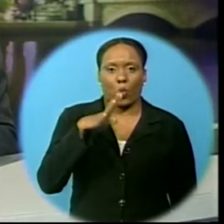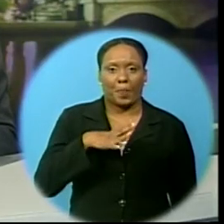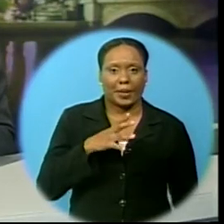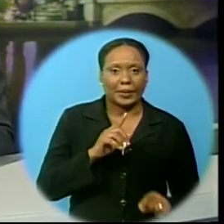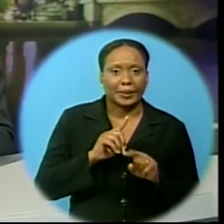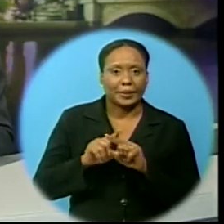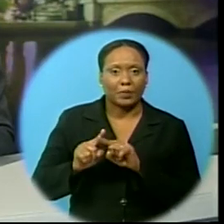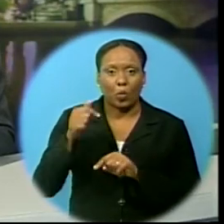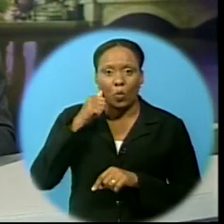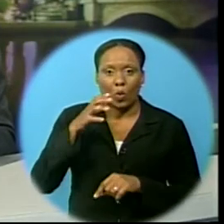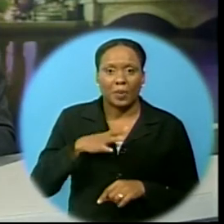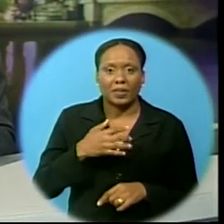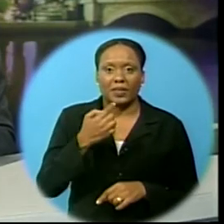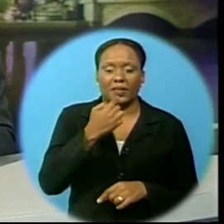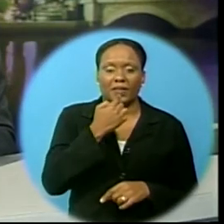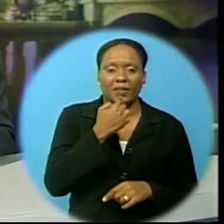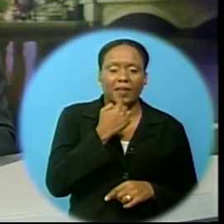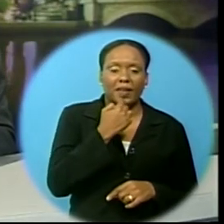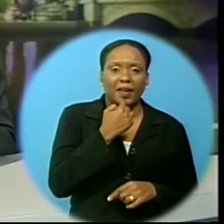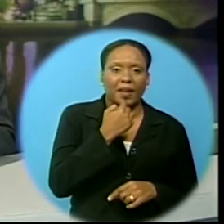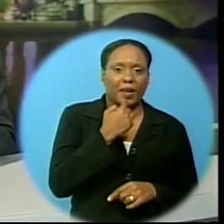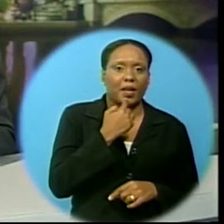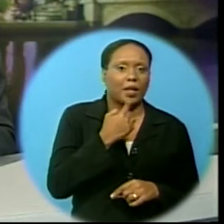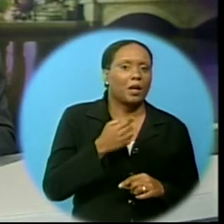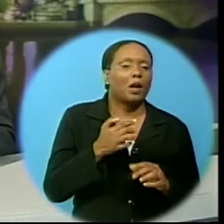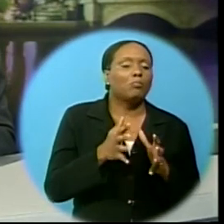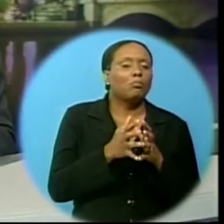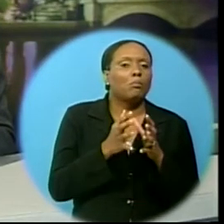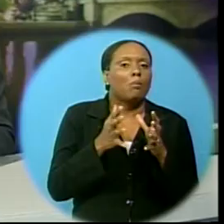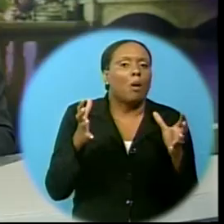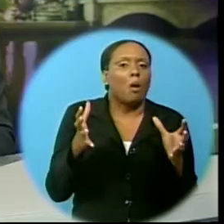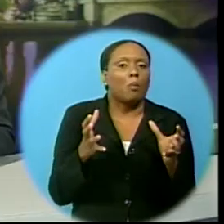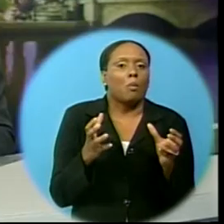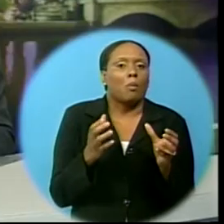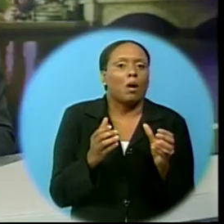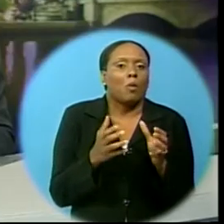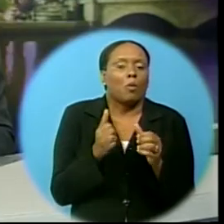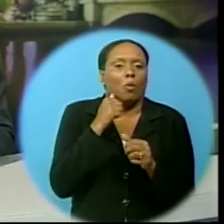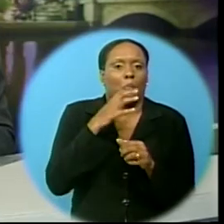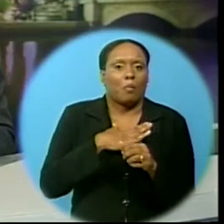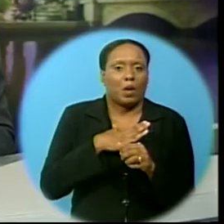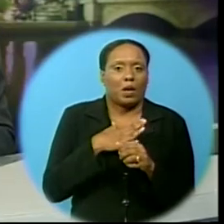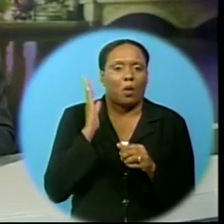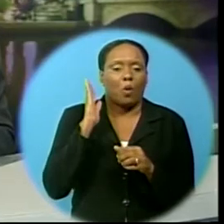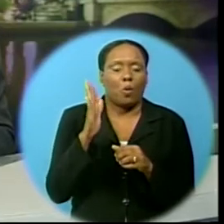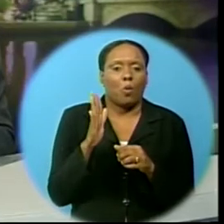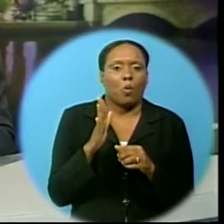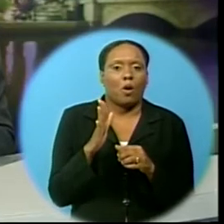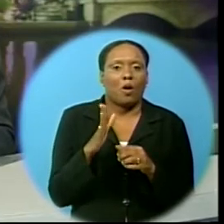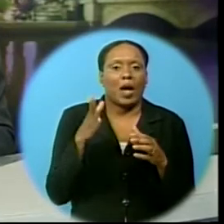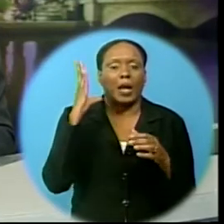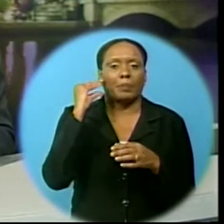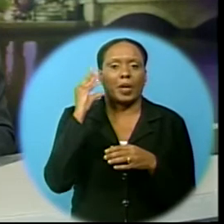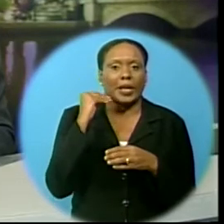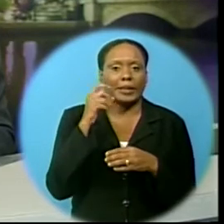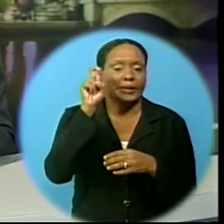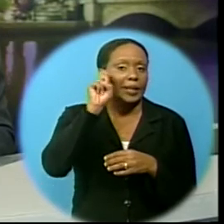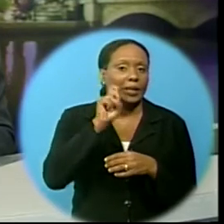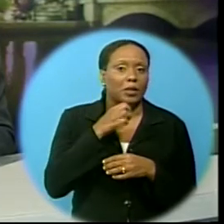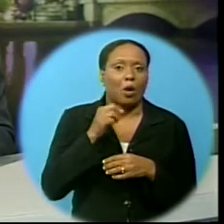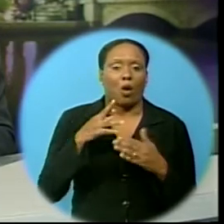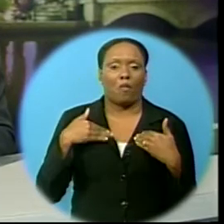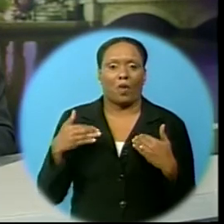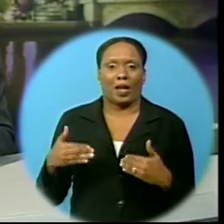globally 1 in 3 women will experience physical or sexual violence at some point in her life. It believes the matter can be combated